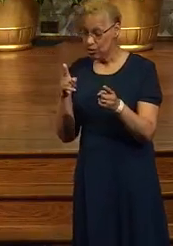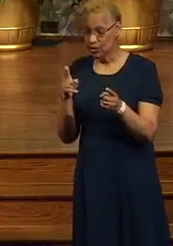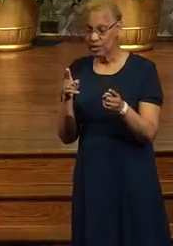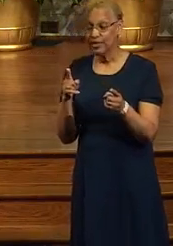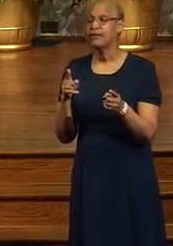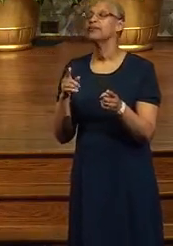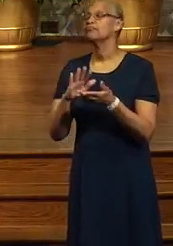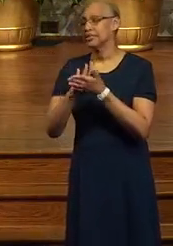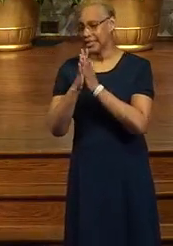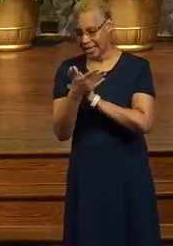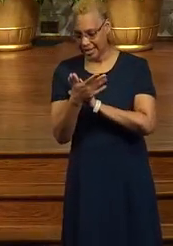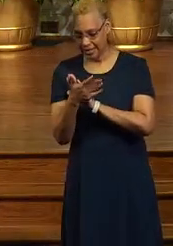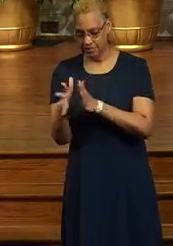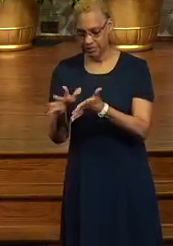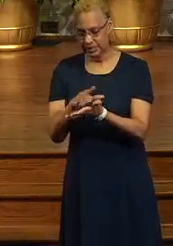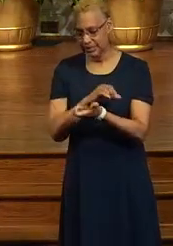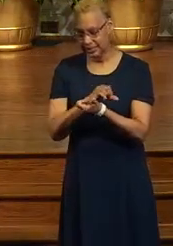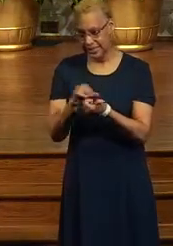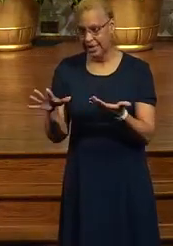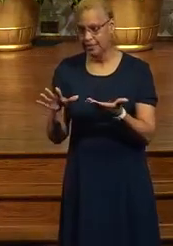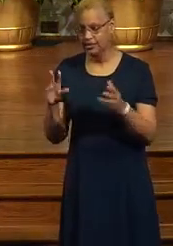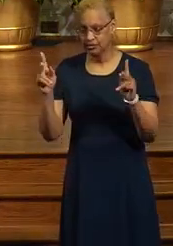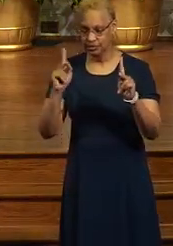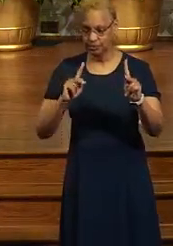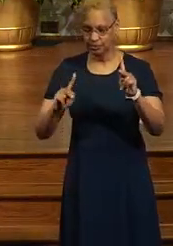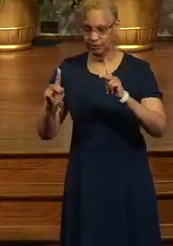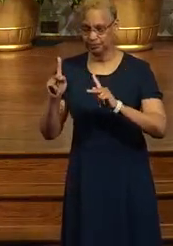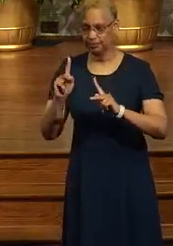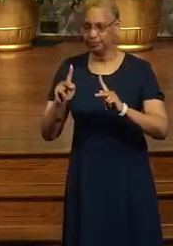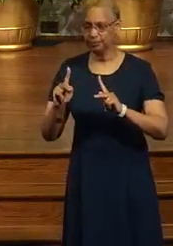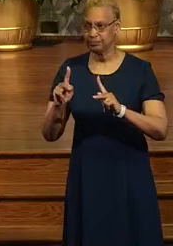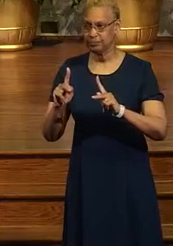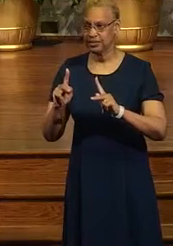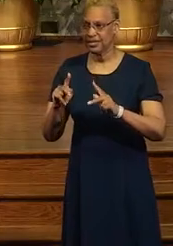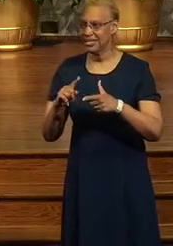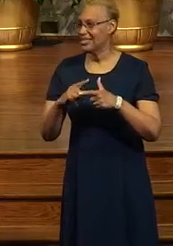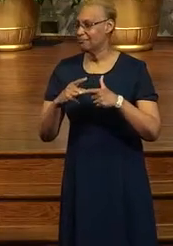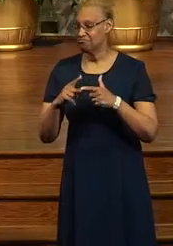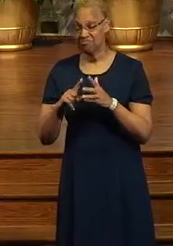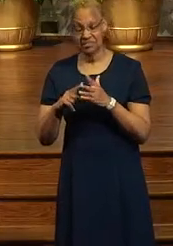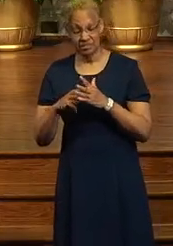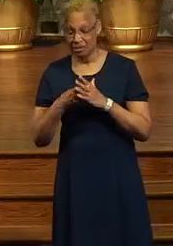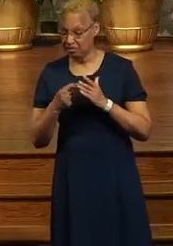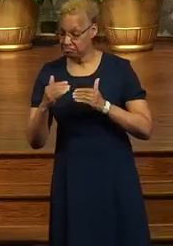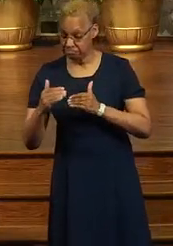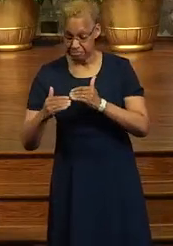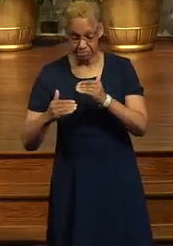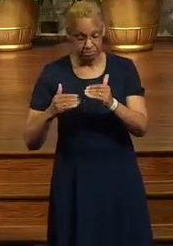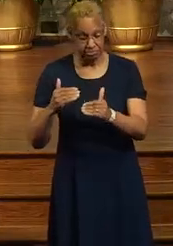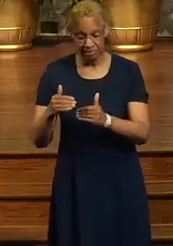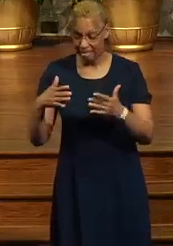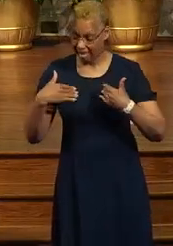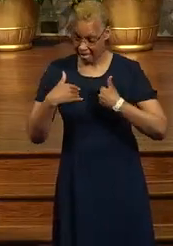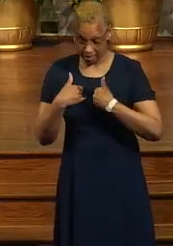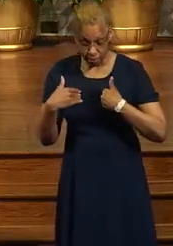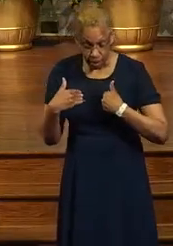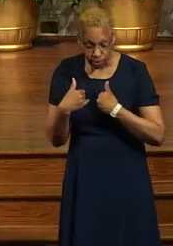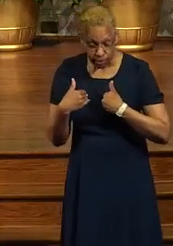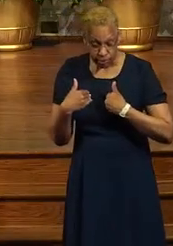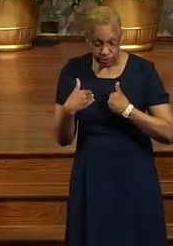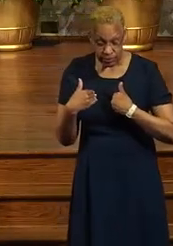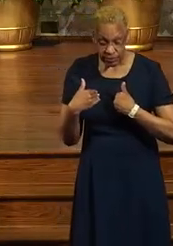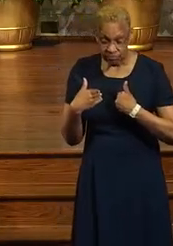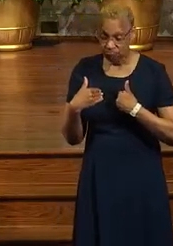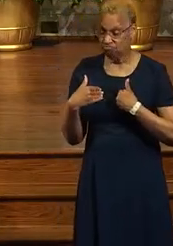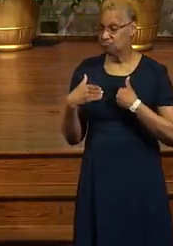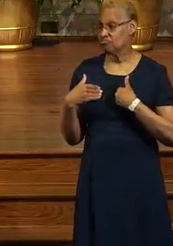damaged goods. This started a train reaction. The animals, they